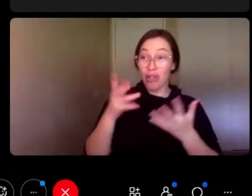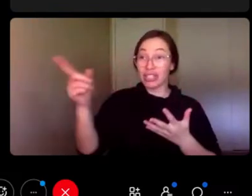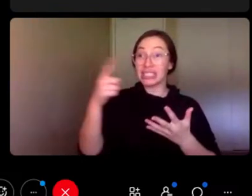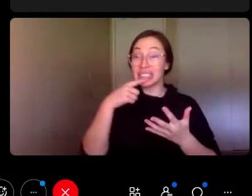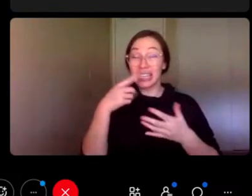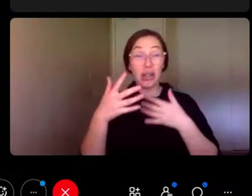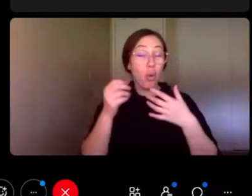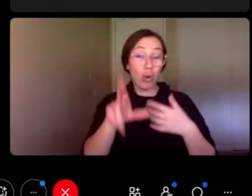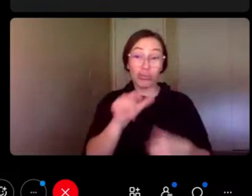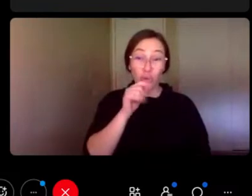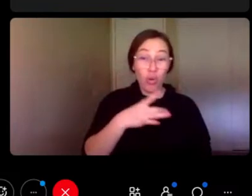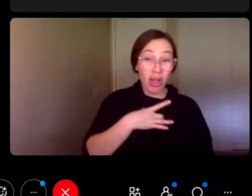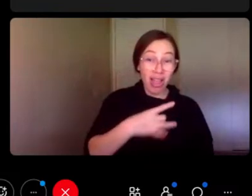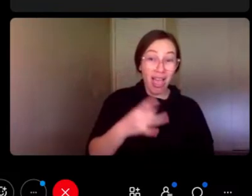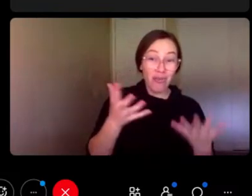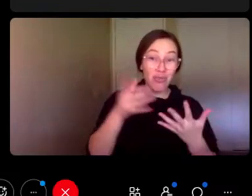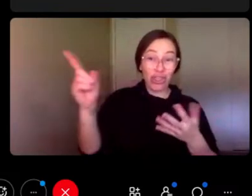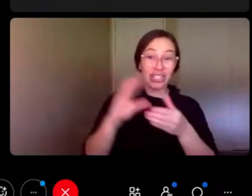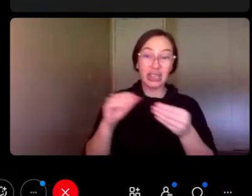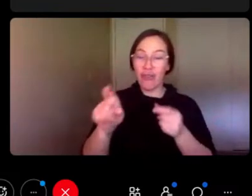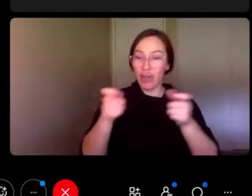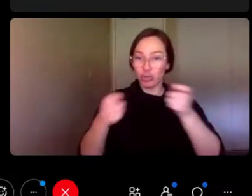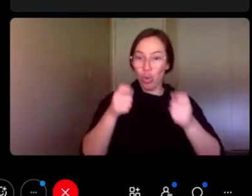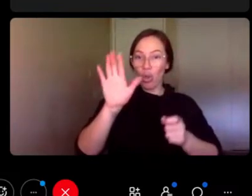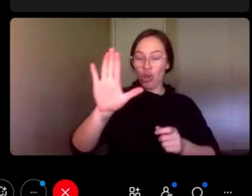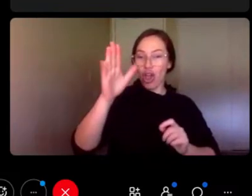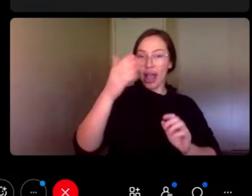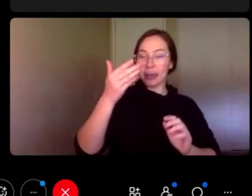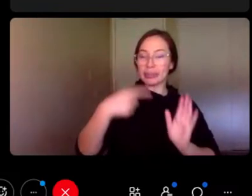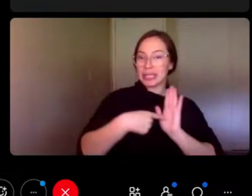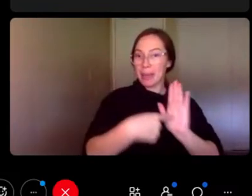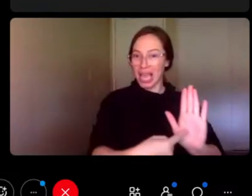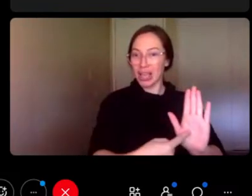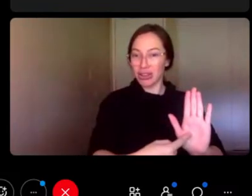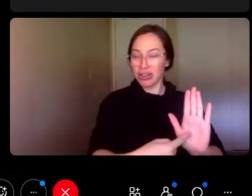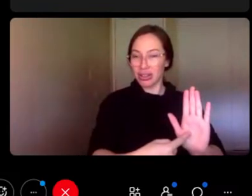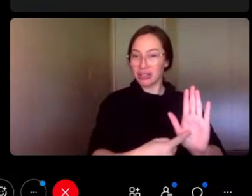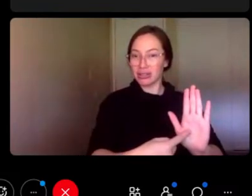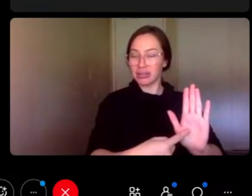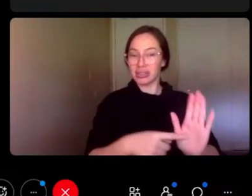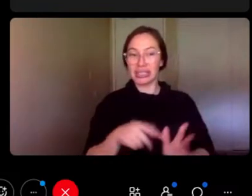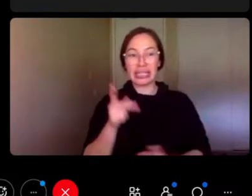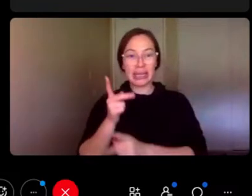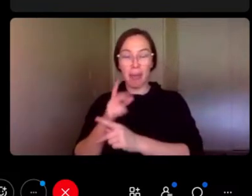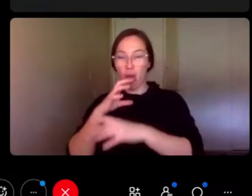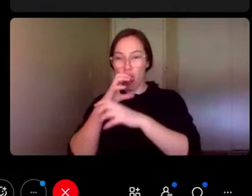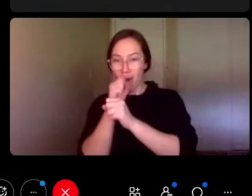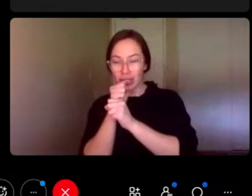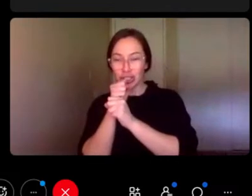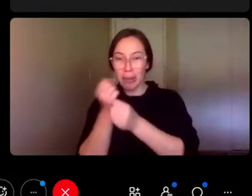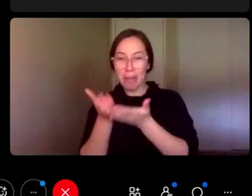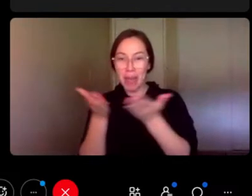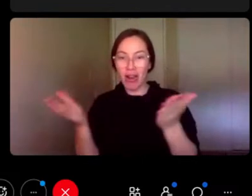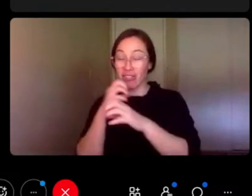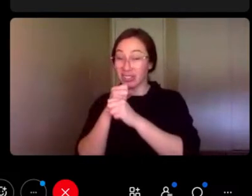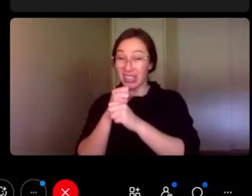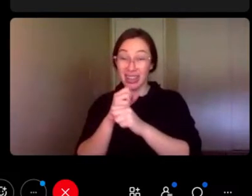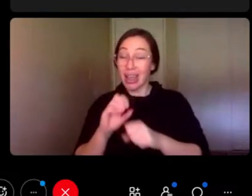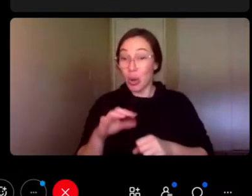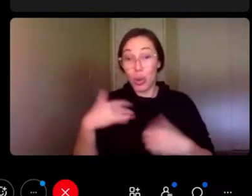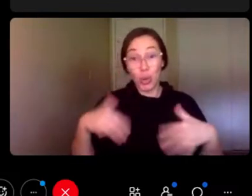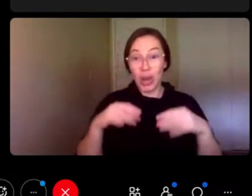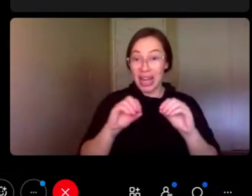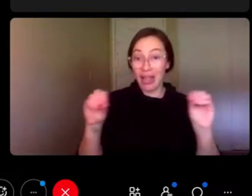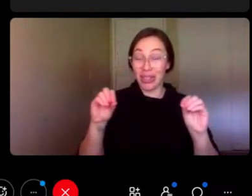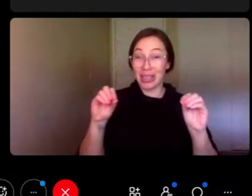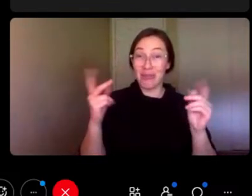don't like. You need to control that demeanor. Keep confidential matters confidential. There's nothing that breaks trust on a